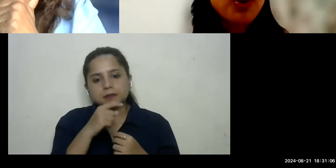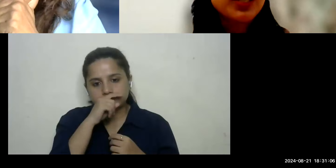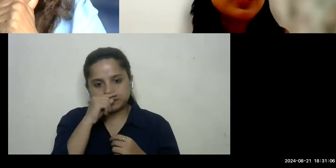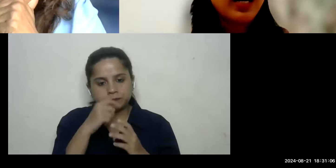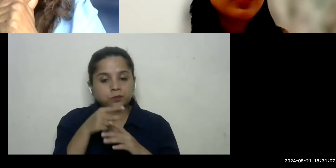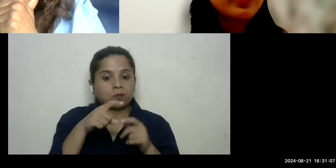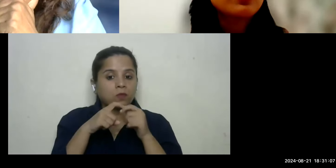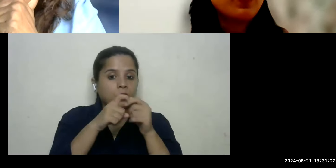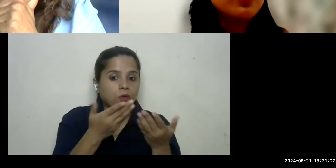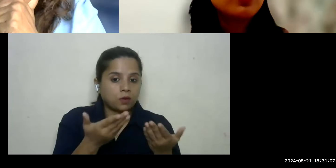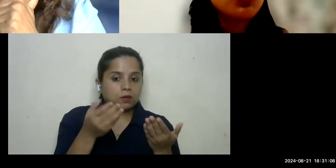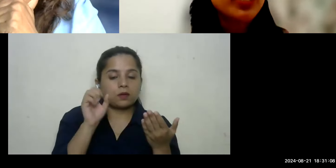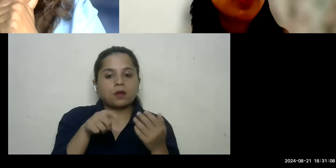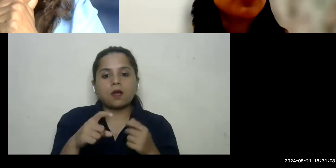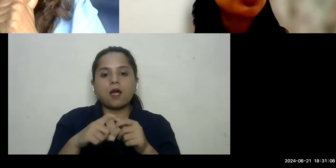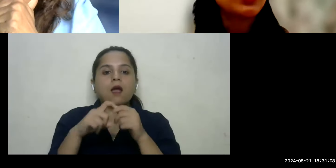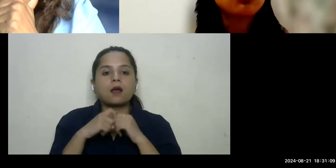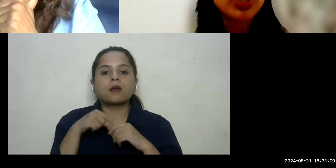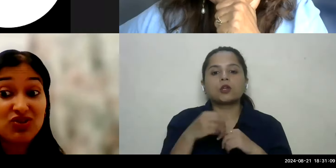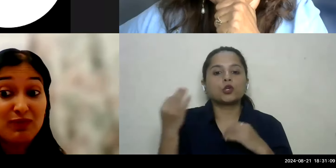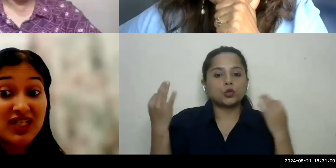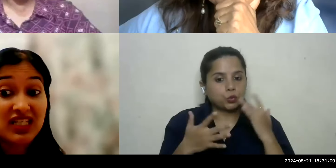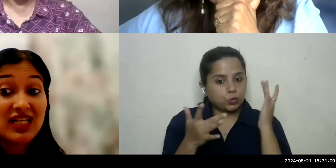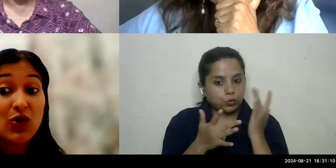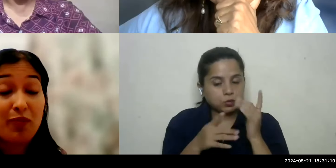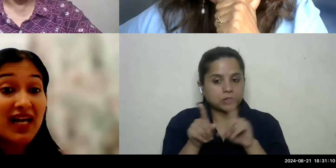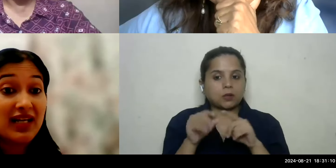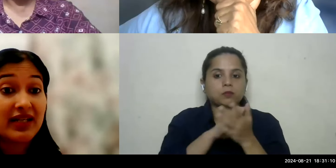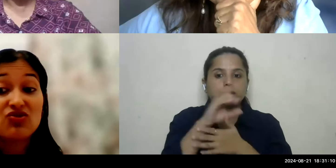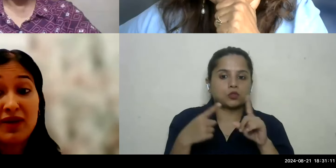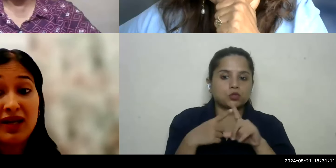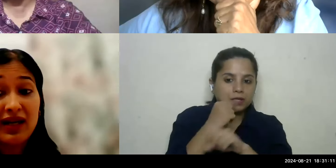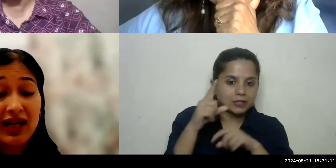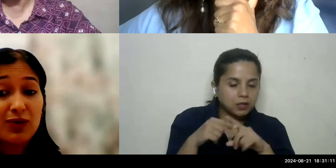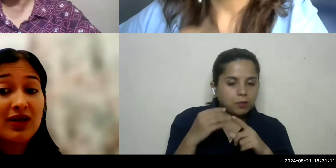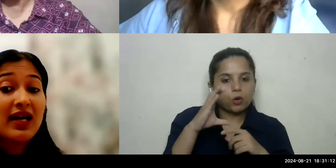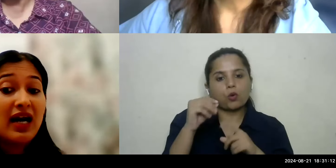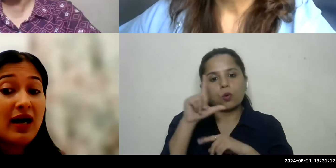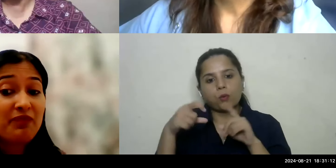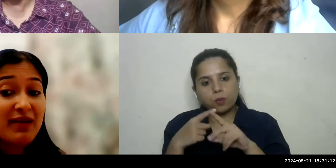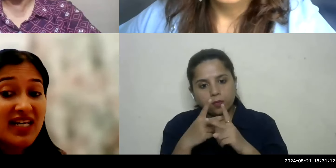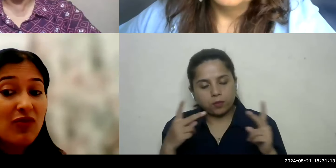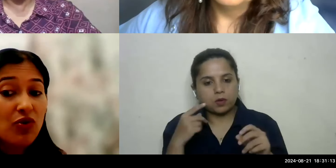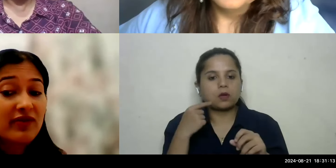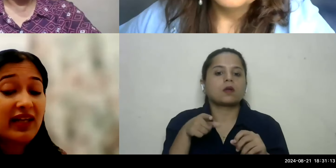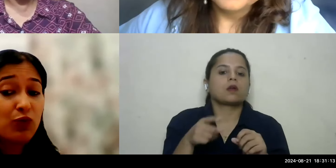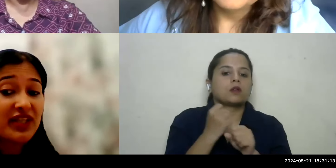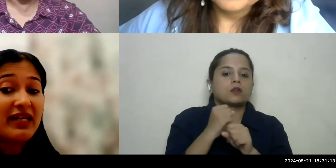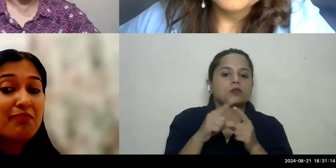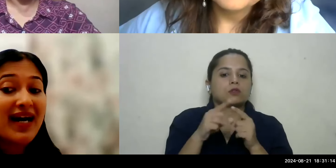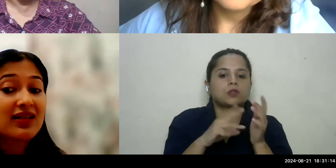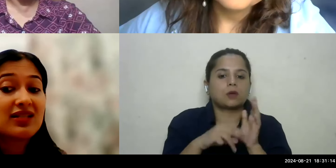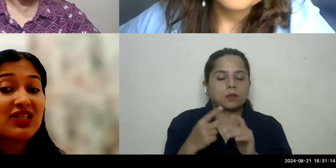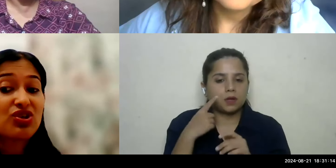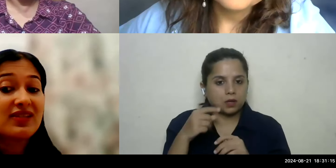question, of course, is asking us whether new technology like ChatGPT, Copilot, Gemini Cloud, and many more, would